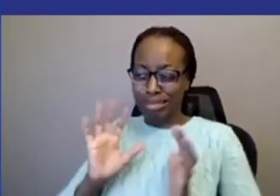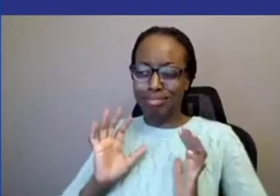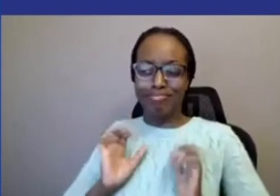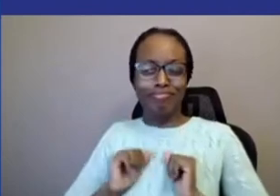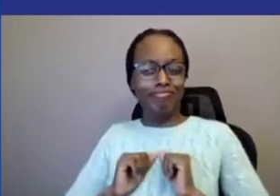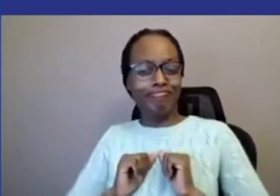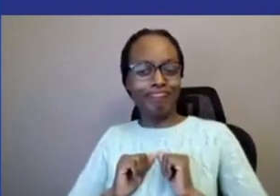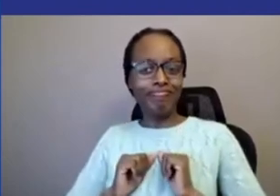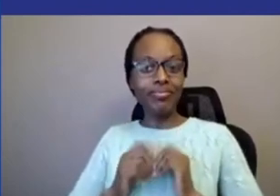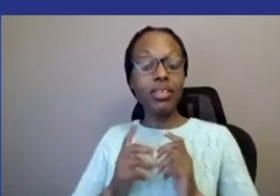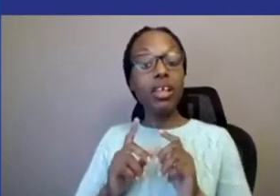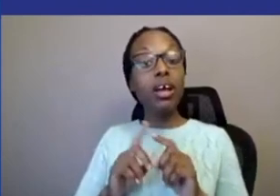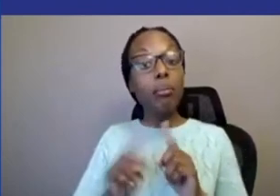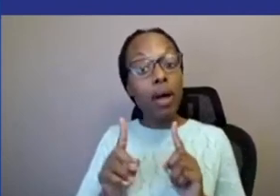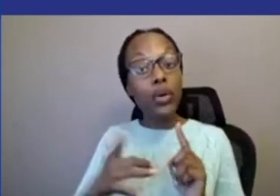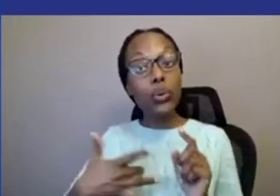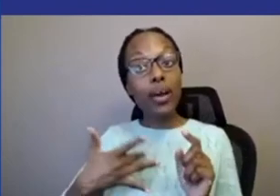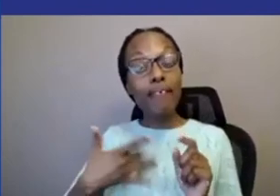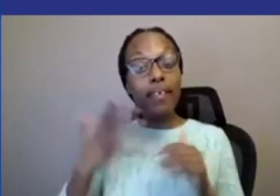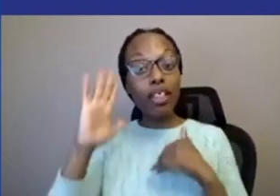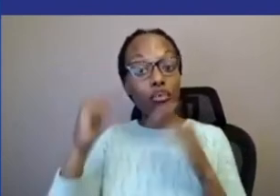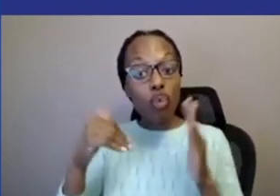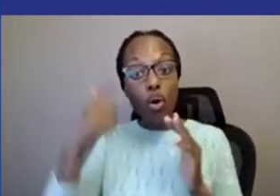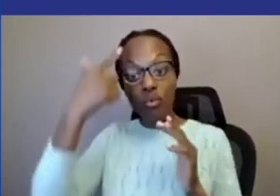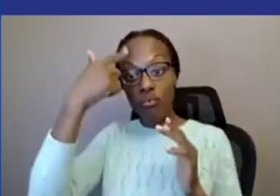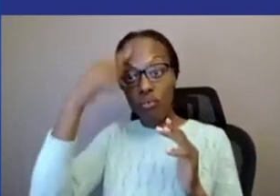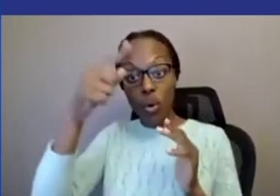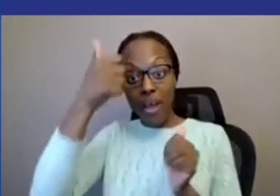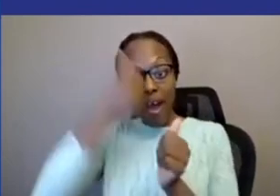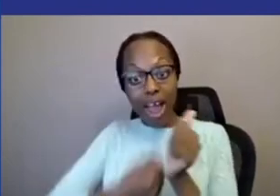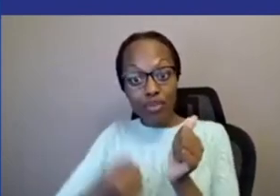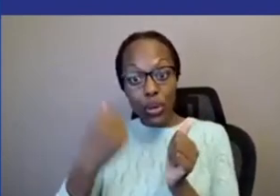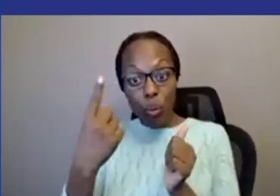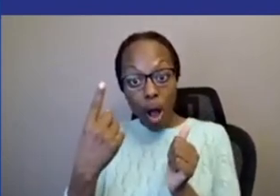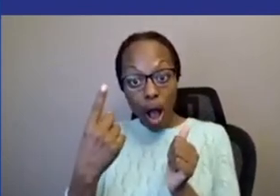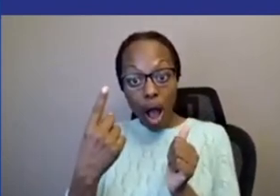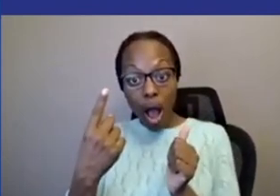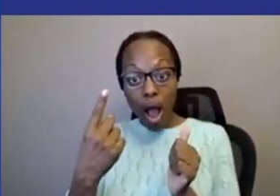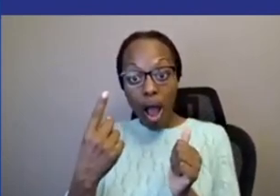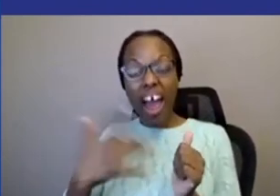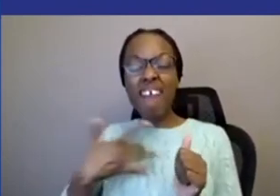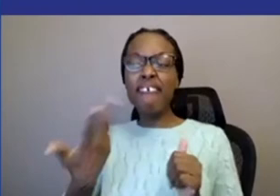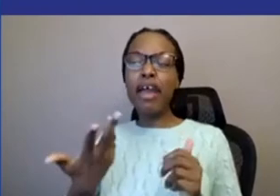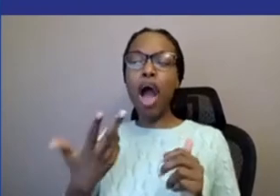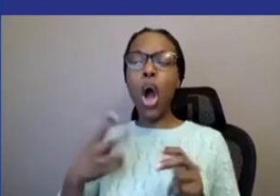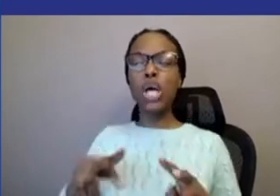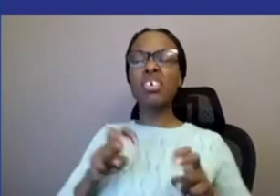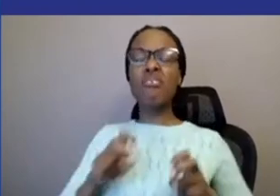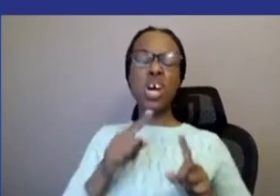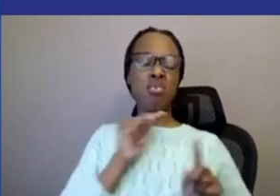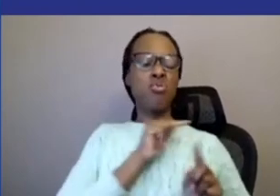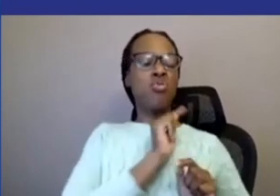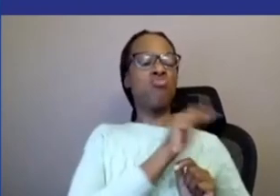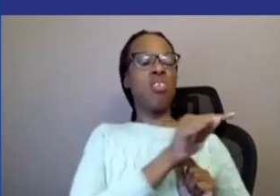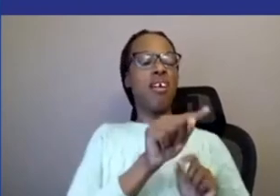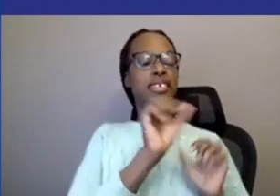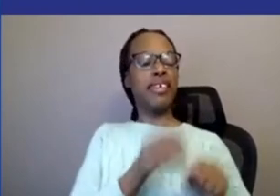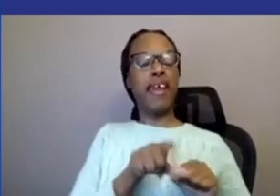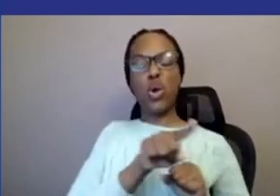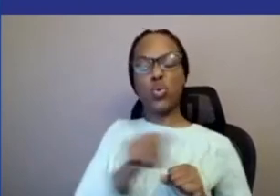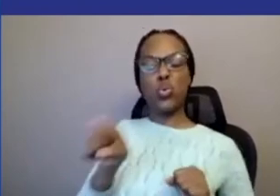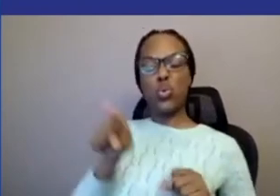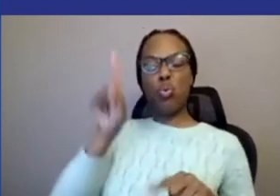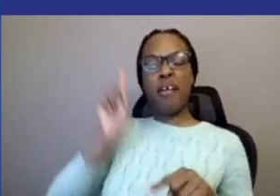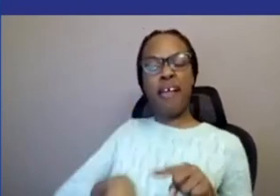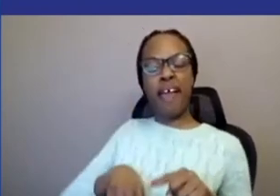Do I feel that voguing is for everyone? I'd be selfish to say, well, no, only certain people could do it, or only this, or only that, or it must be